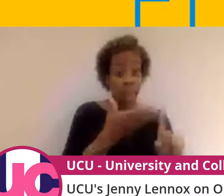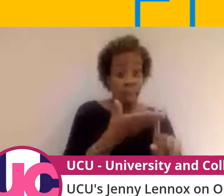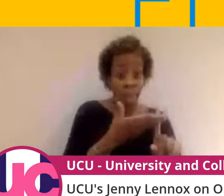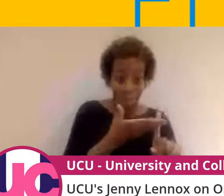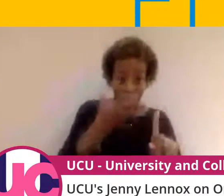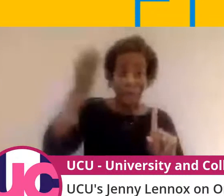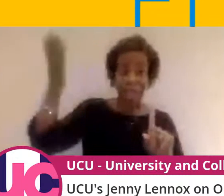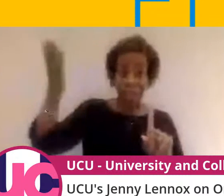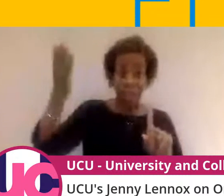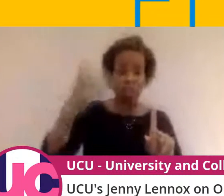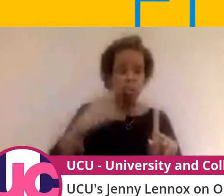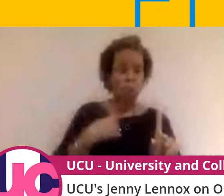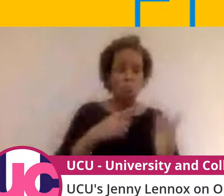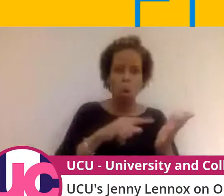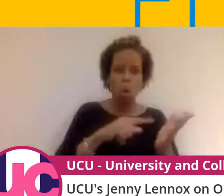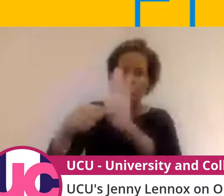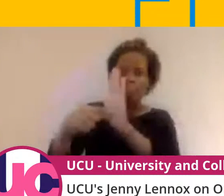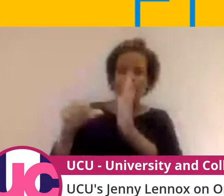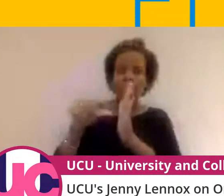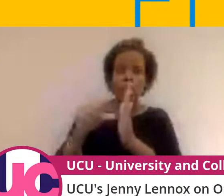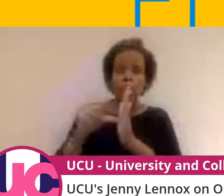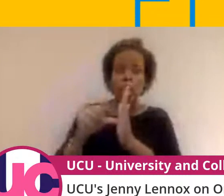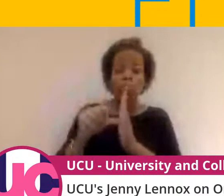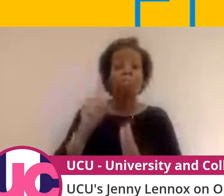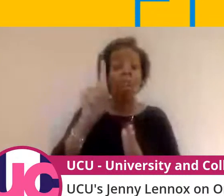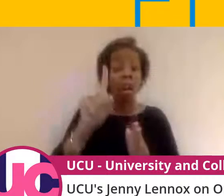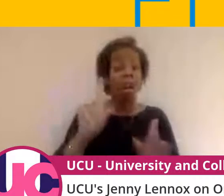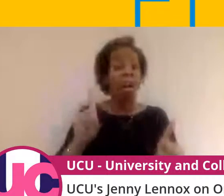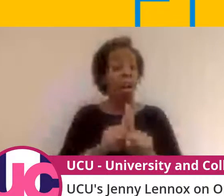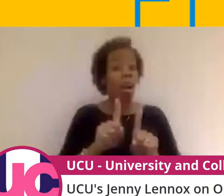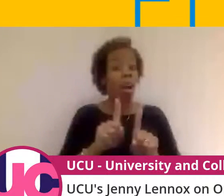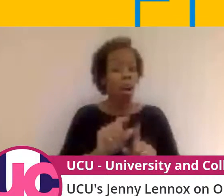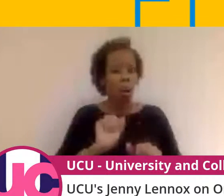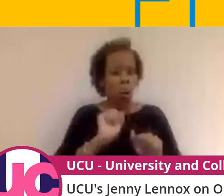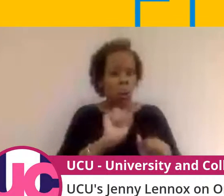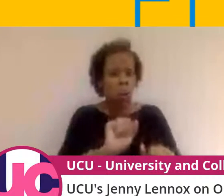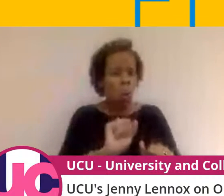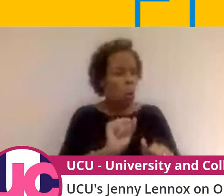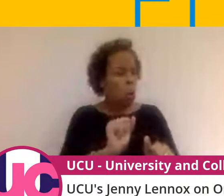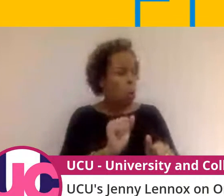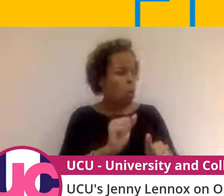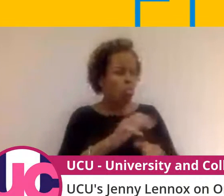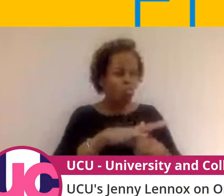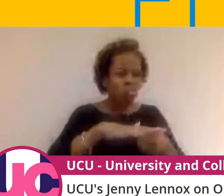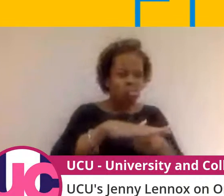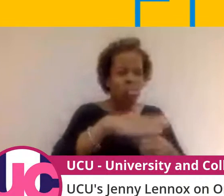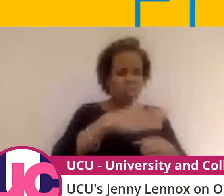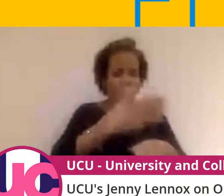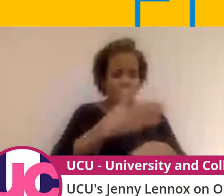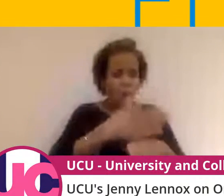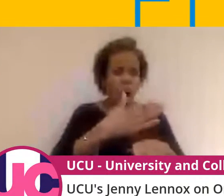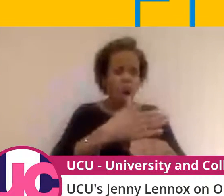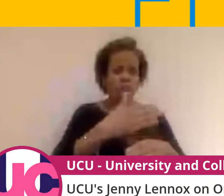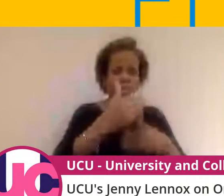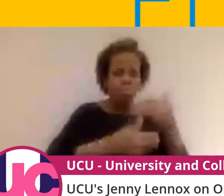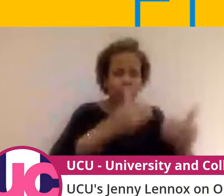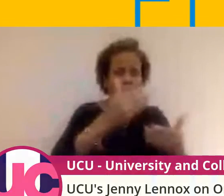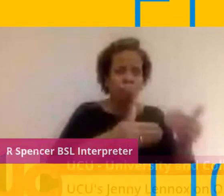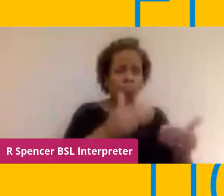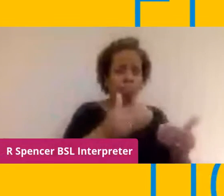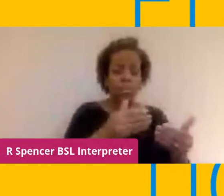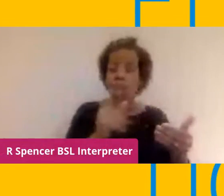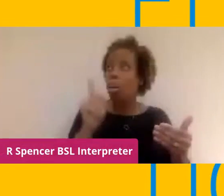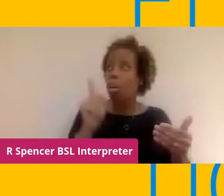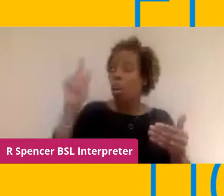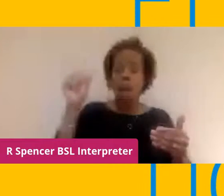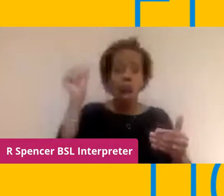of raising issues. It's also about making sure that your presence is felt and the activities are felt by academic related members. So they